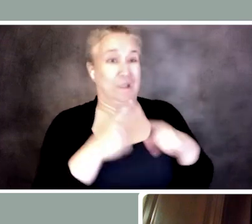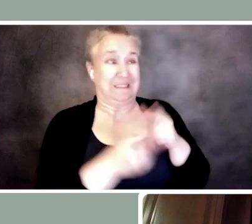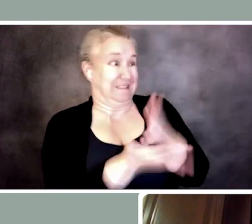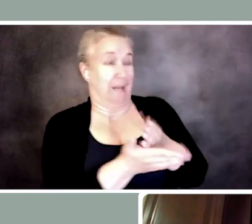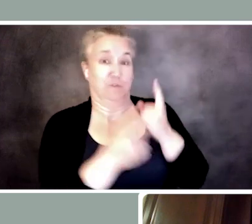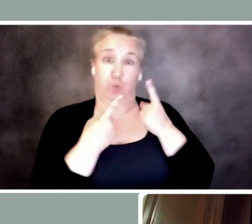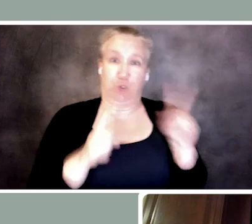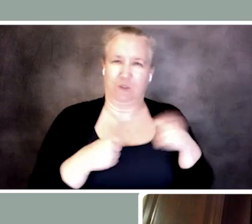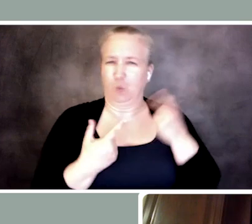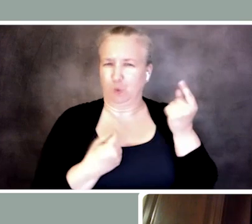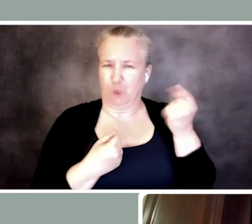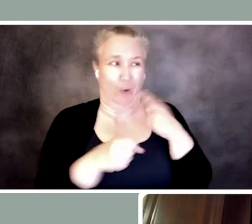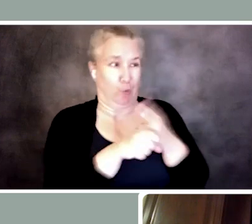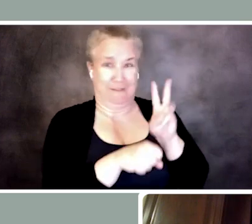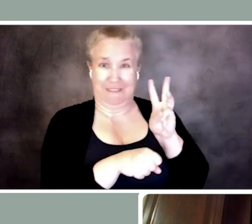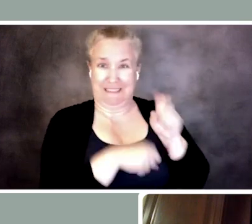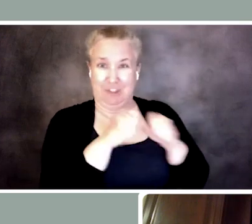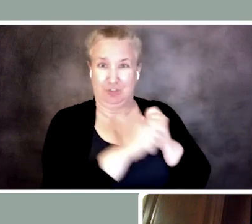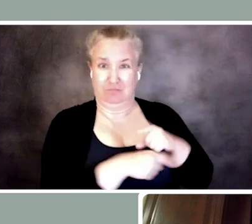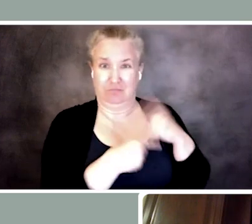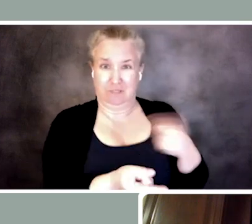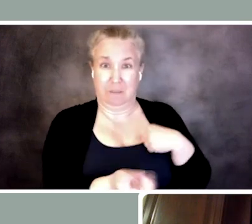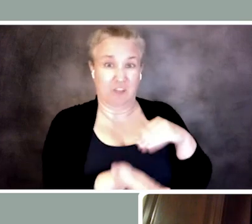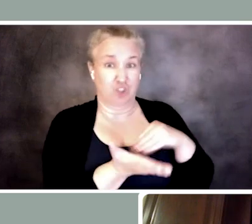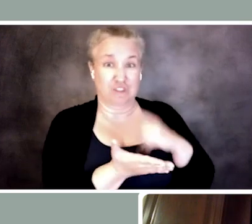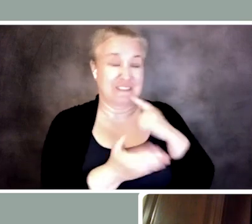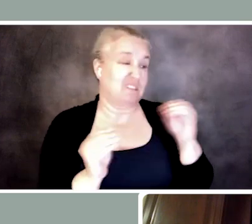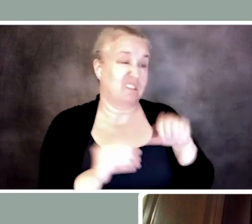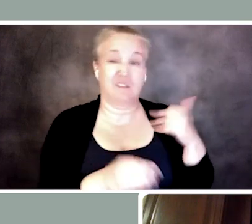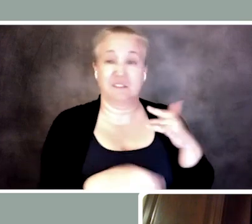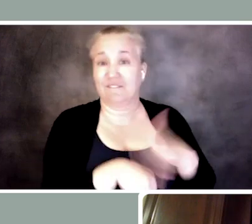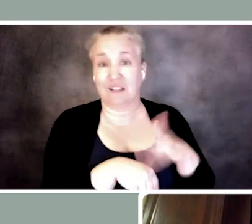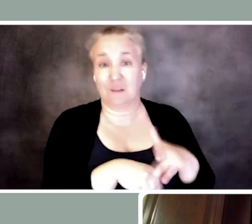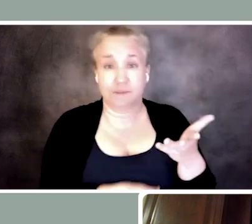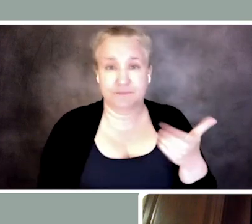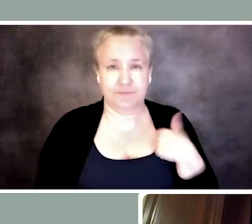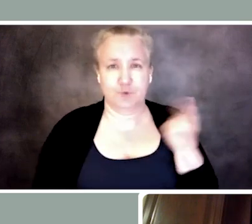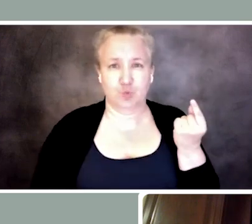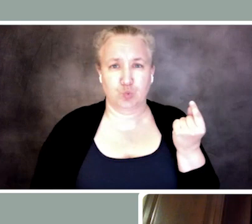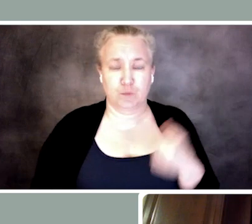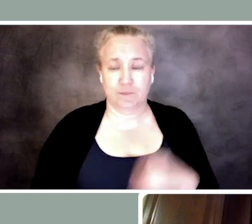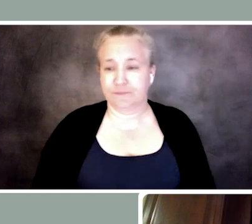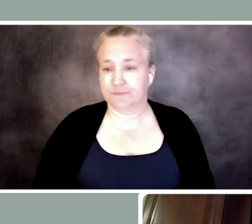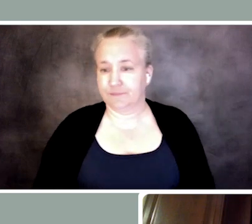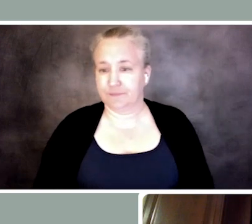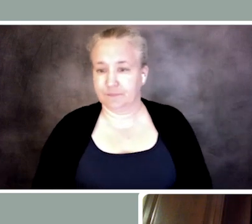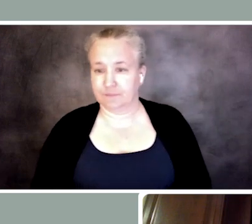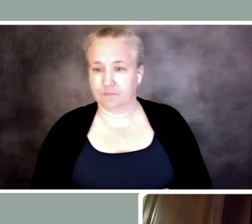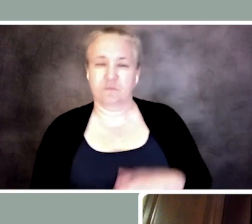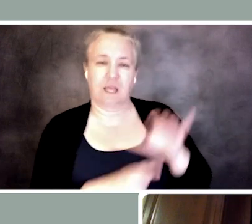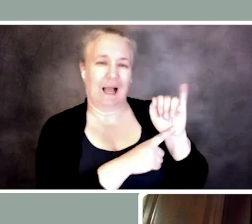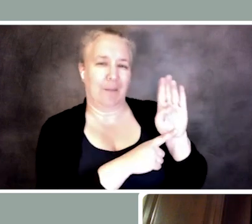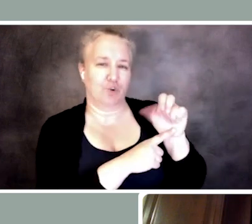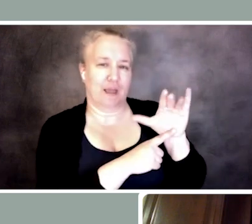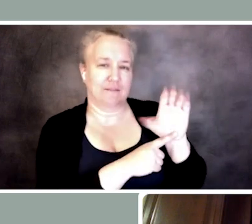on Ibrance for 6 years and my doctor says there's nothing else available. Yeah, I think